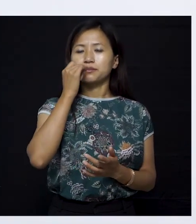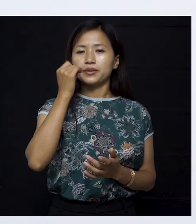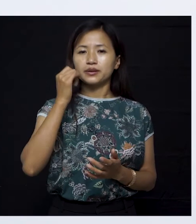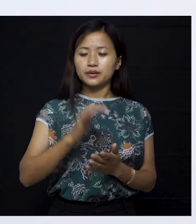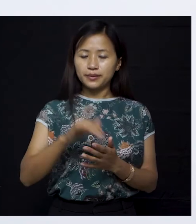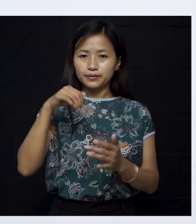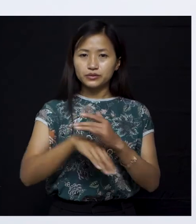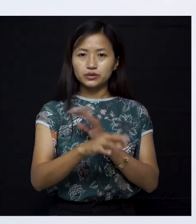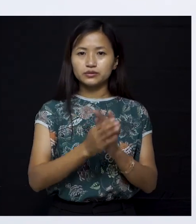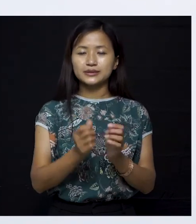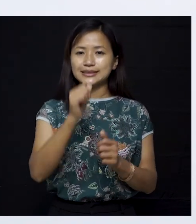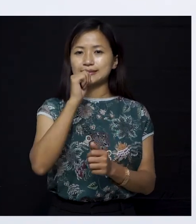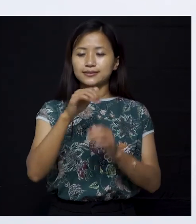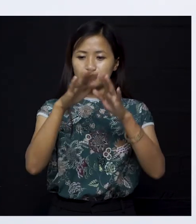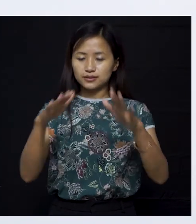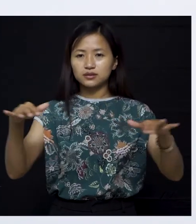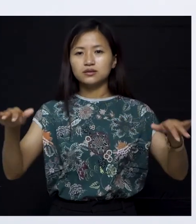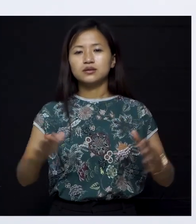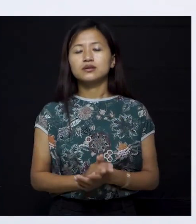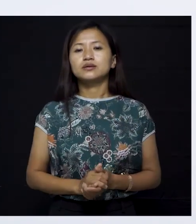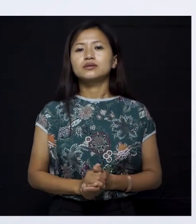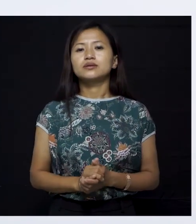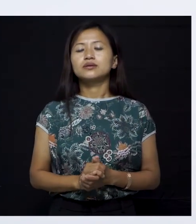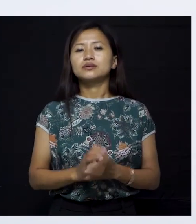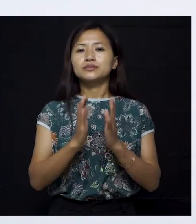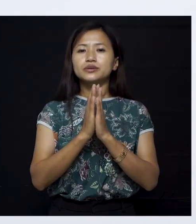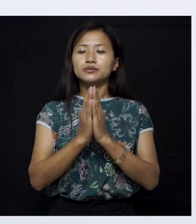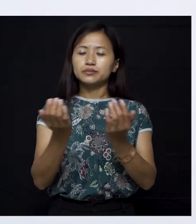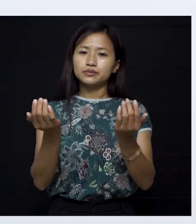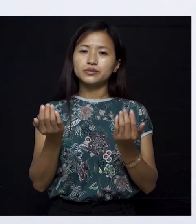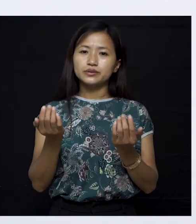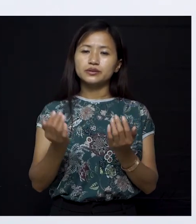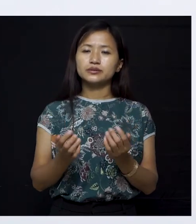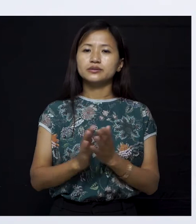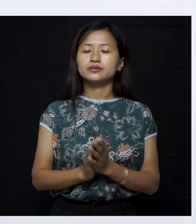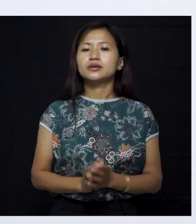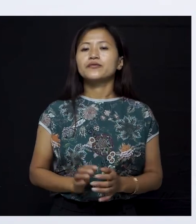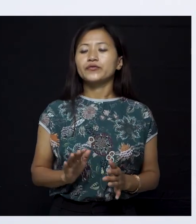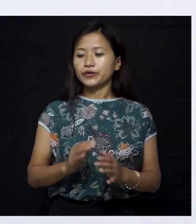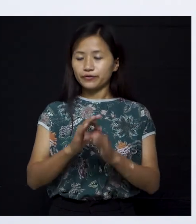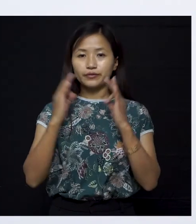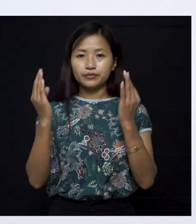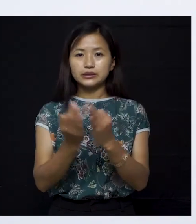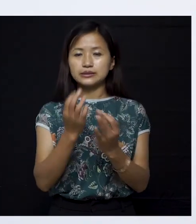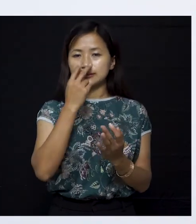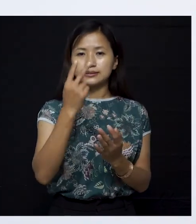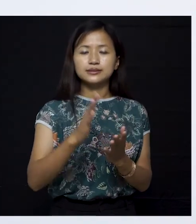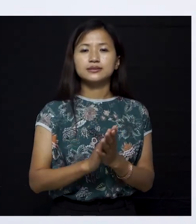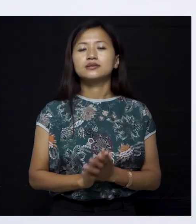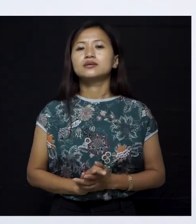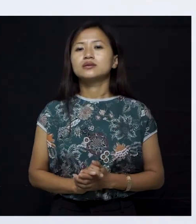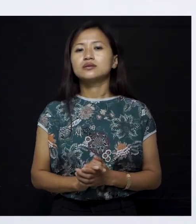family drowned in the sea. In spite of all her prayers, trying to protect the family. This shows that we see paganism